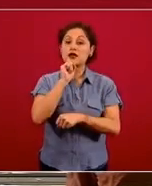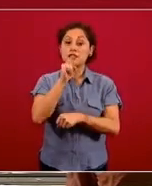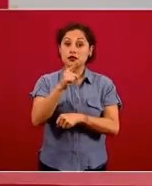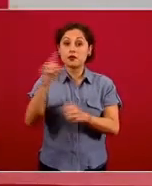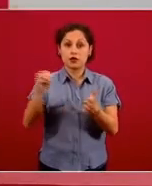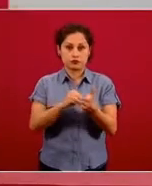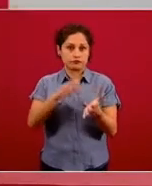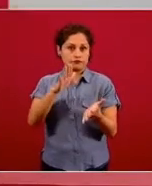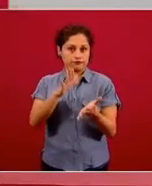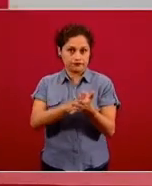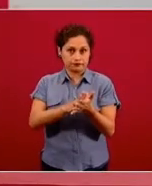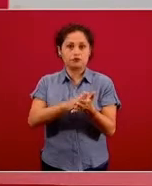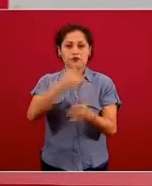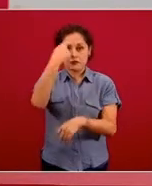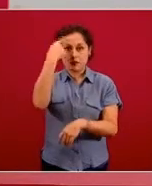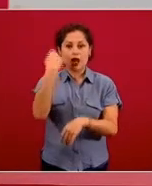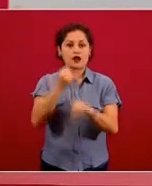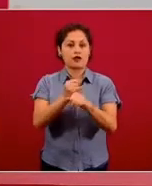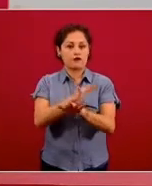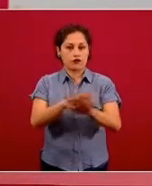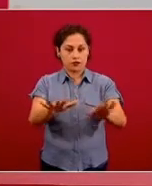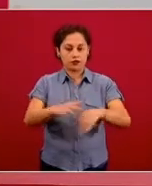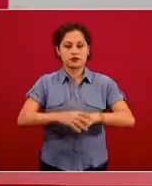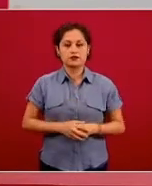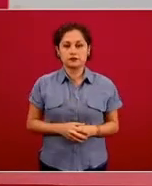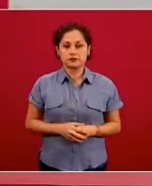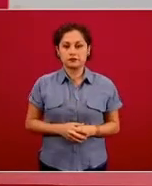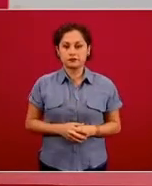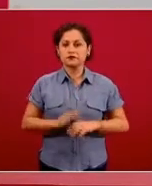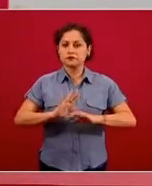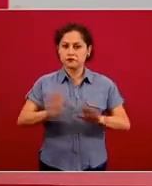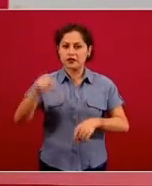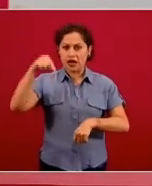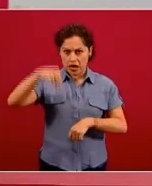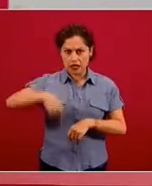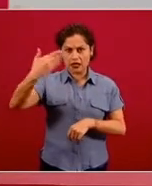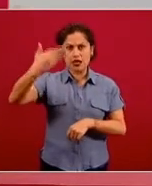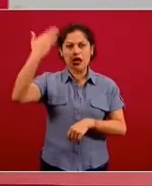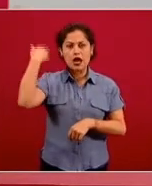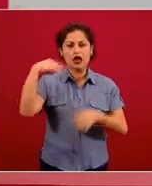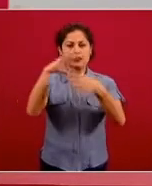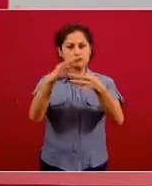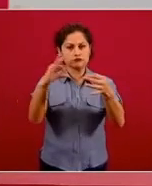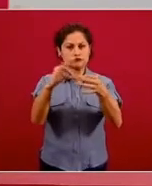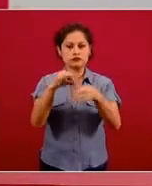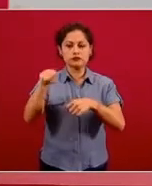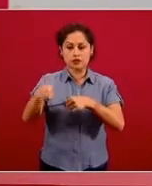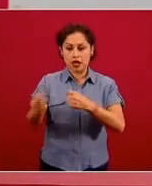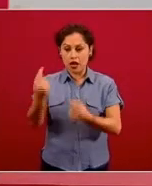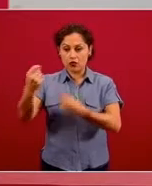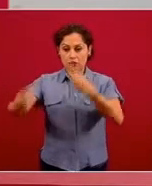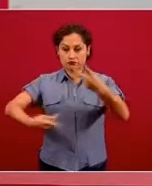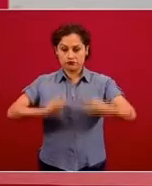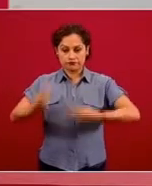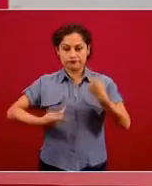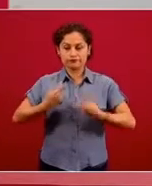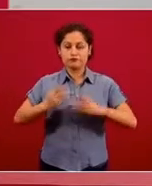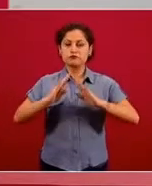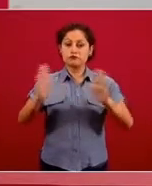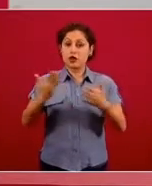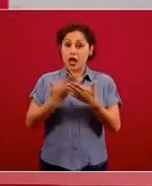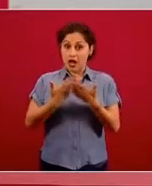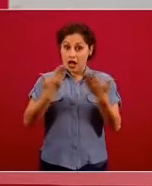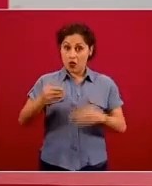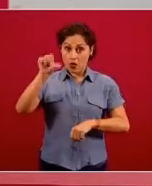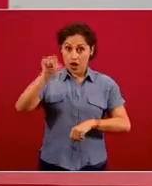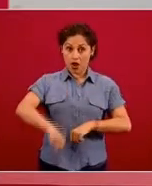técnica, to know. y sobre el que se ha comentado aquí. Ha habido And it is a subject that we preguntas have y commented por eso on queremos before, and there presentarlo de have been